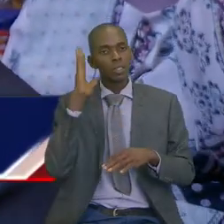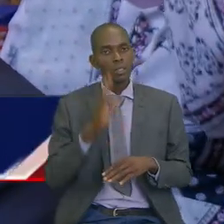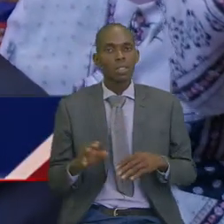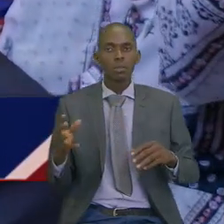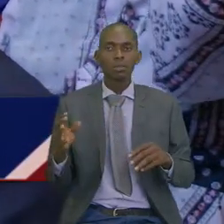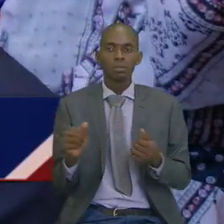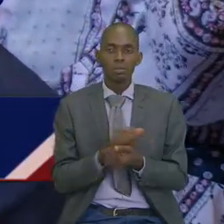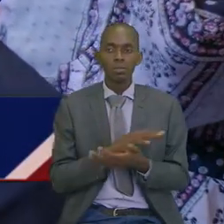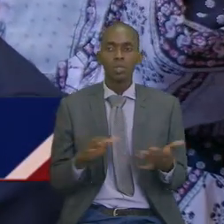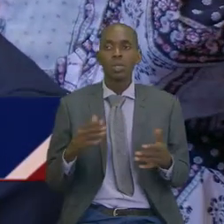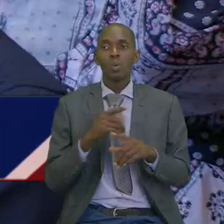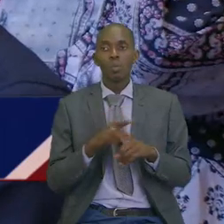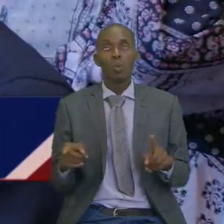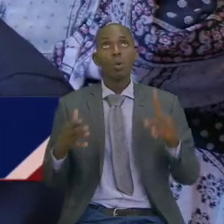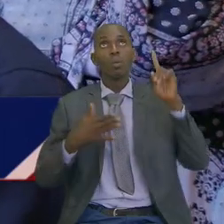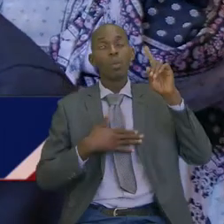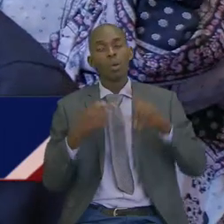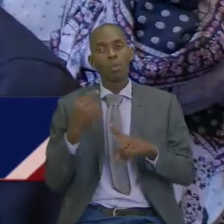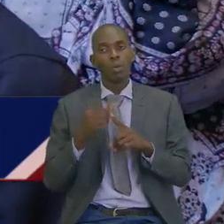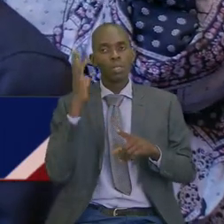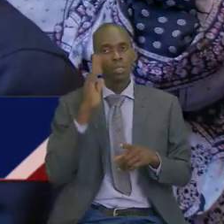my word shall not pass away.